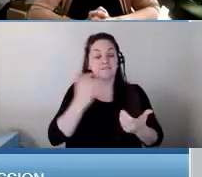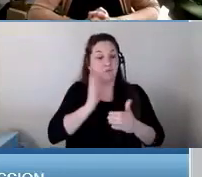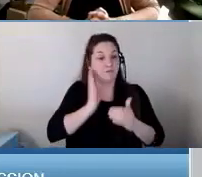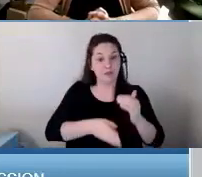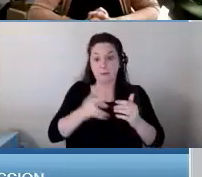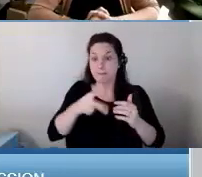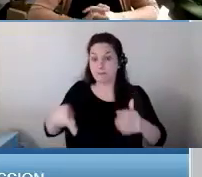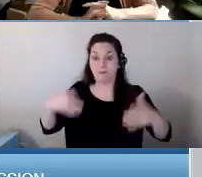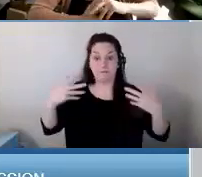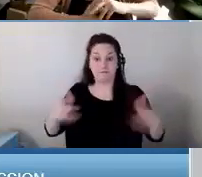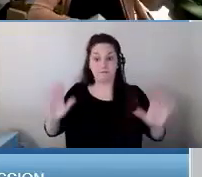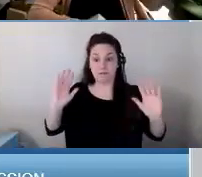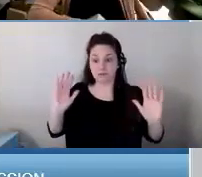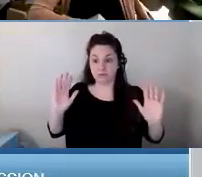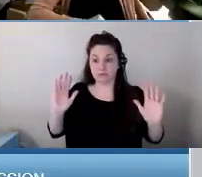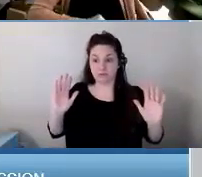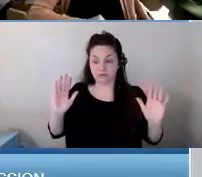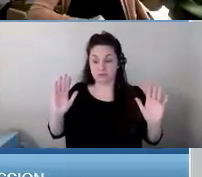PowerPoint